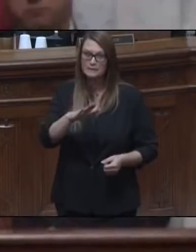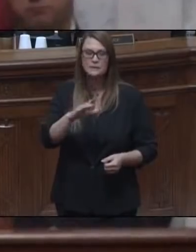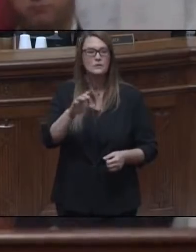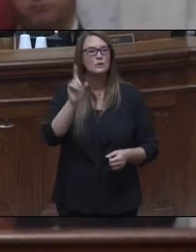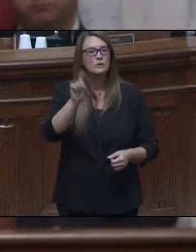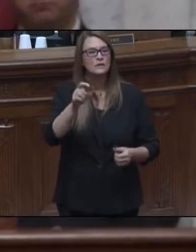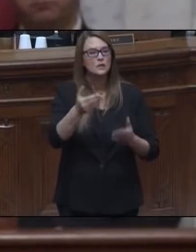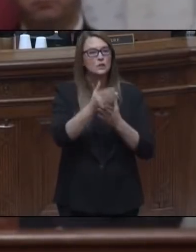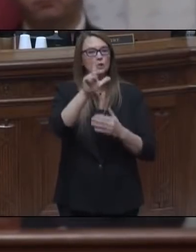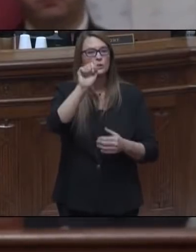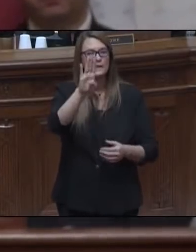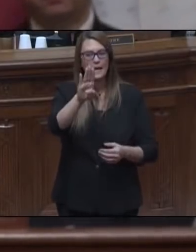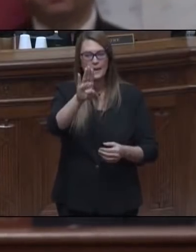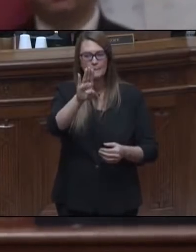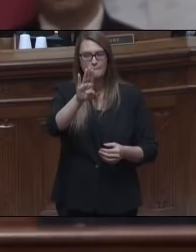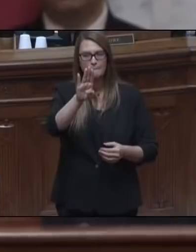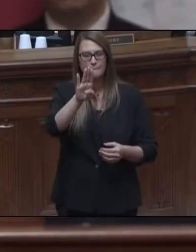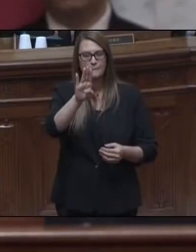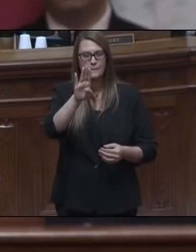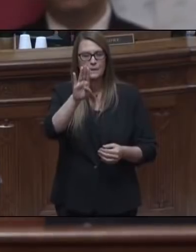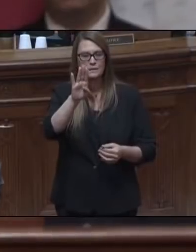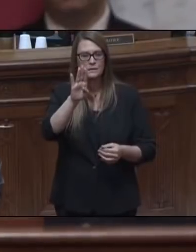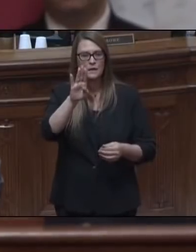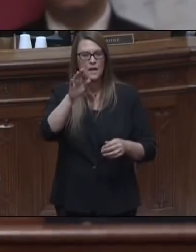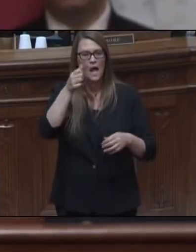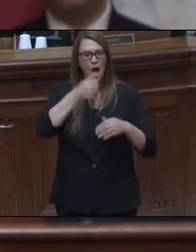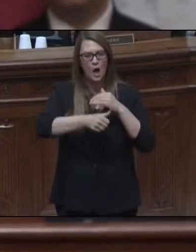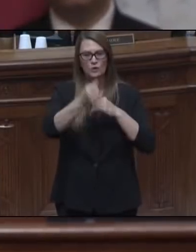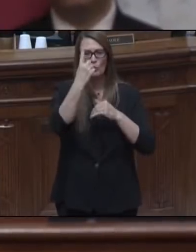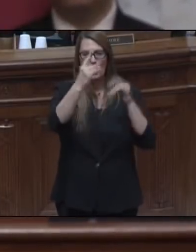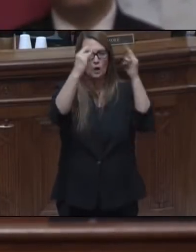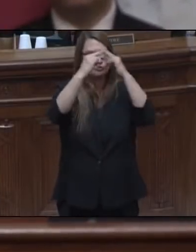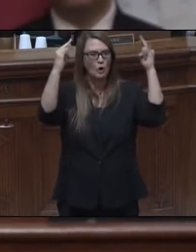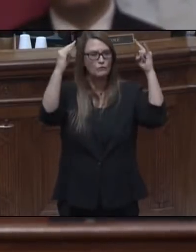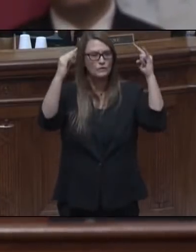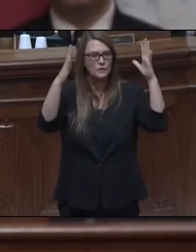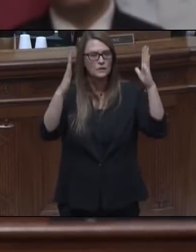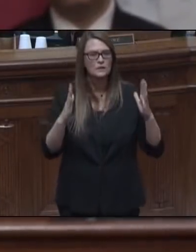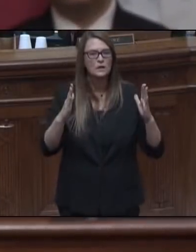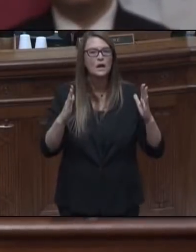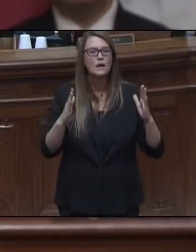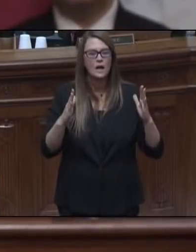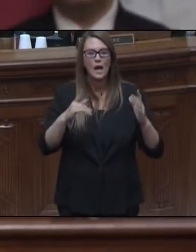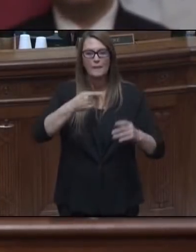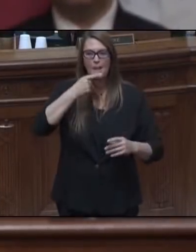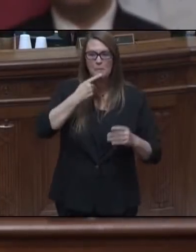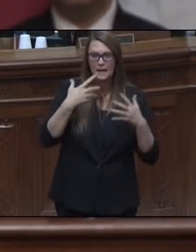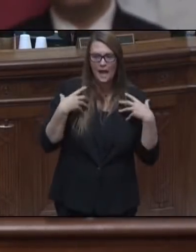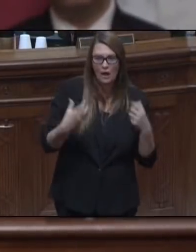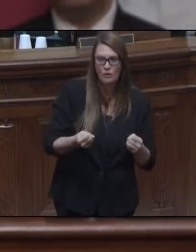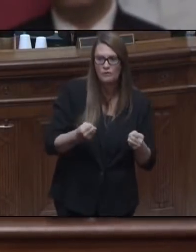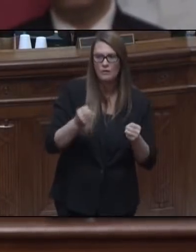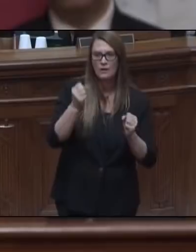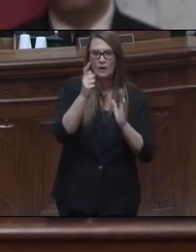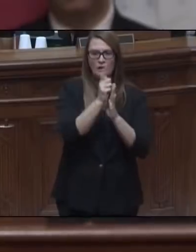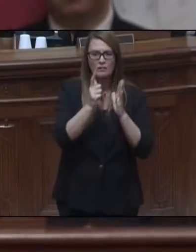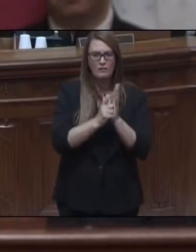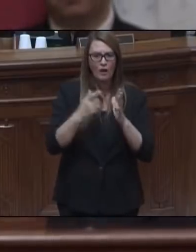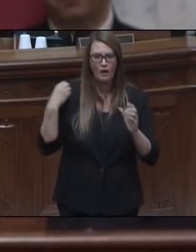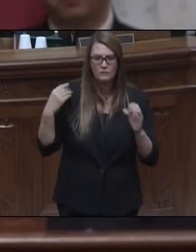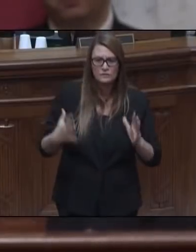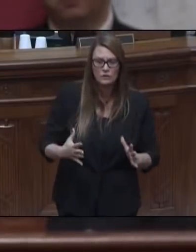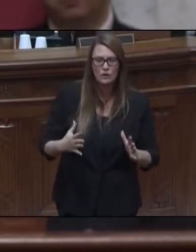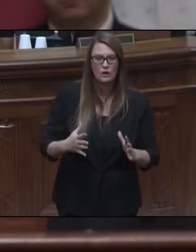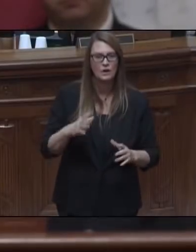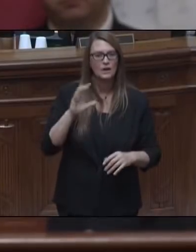lab, and we can put it all in under one roof, and we can have a public health, a law enforcement, and an ag lab under